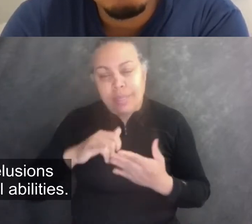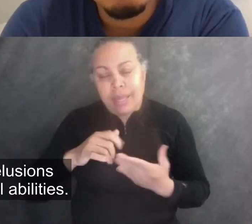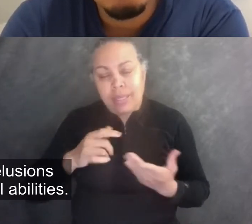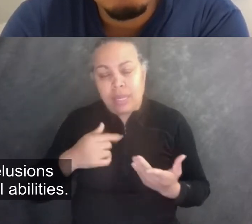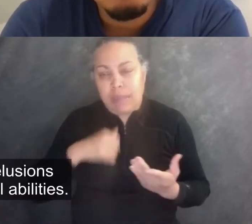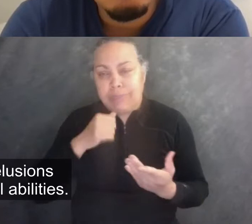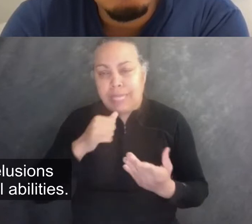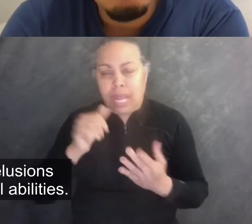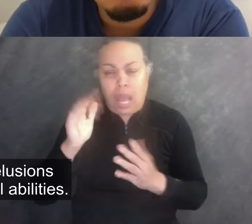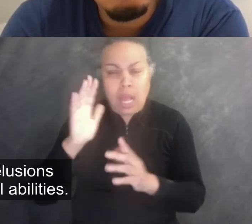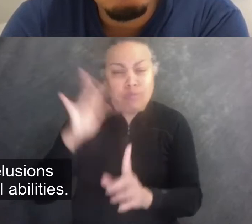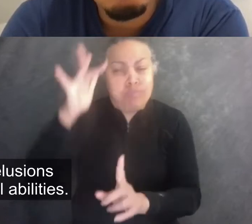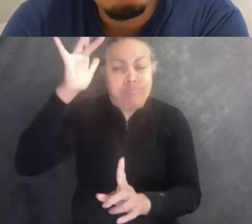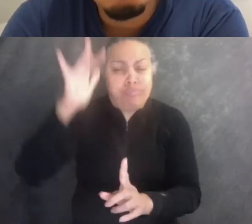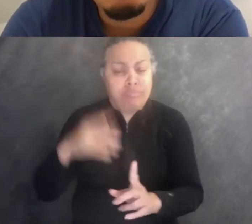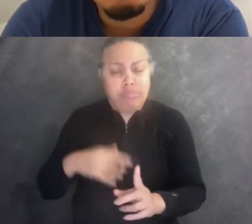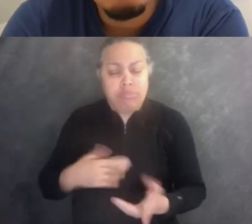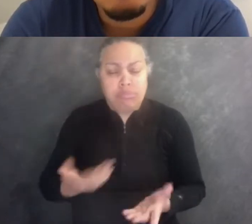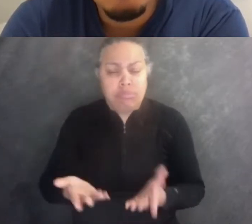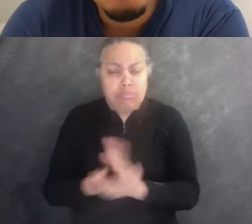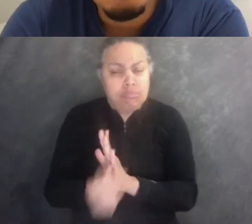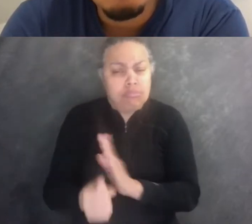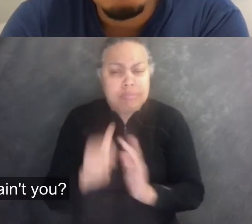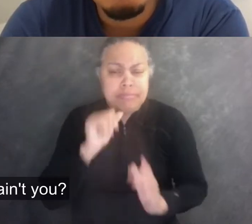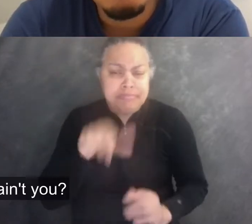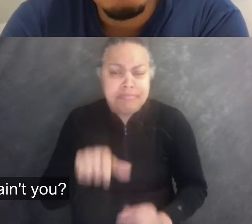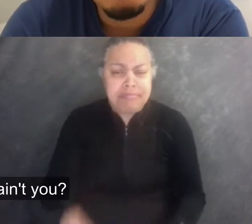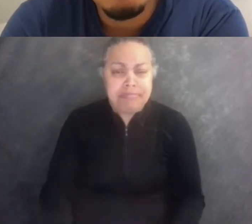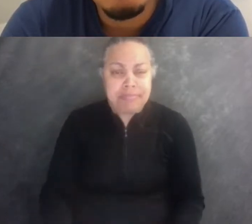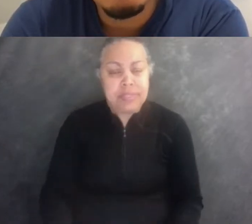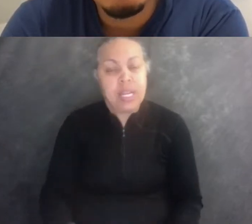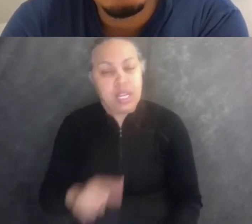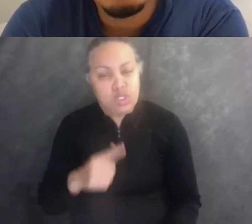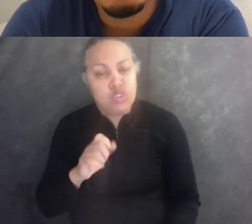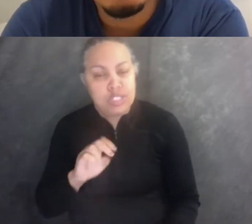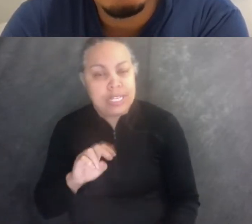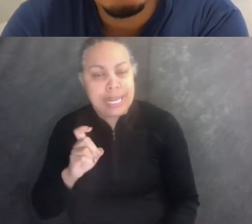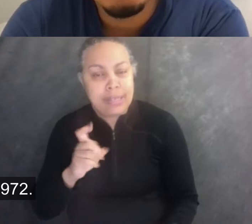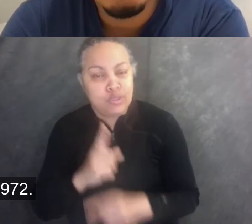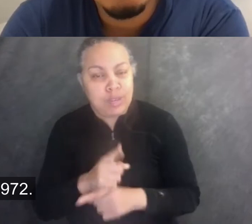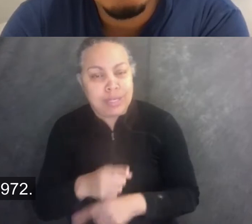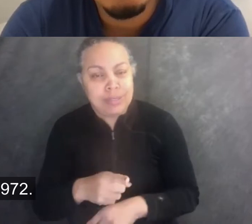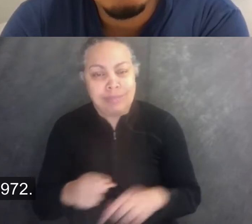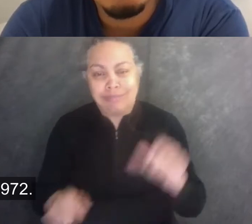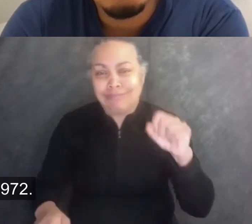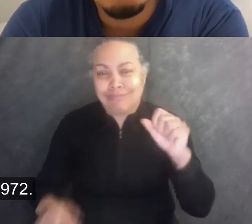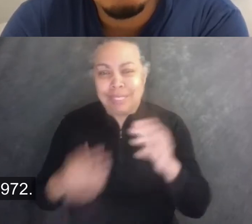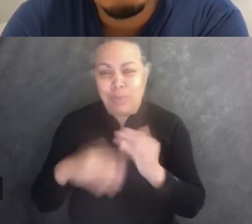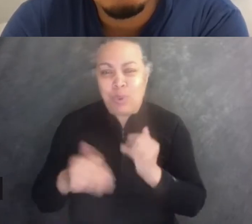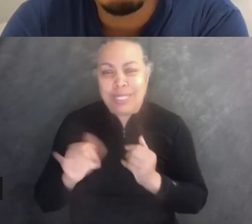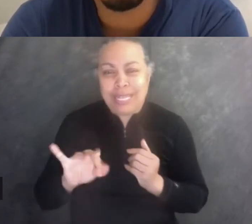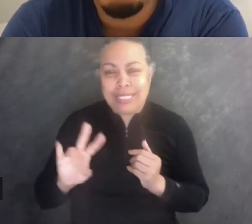exceptional abilities. You're a Gen Xer, ain't you? I was born in